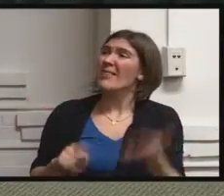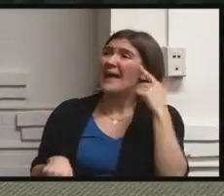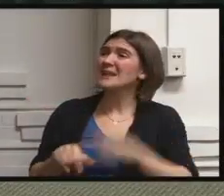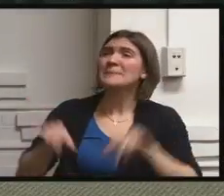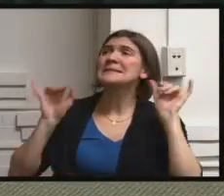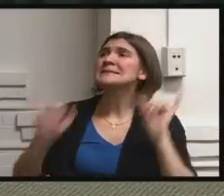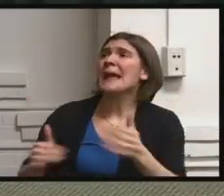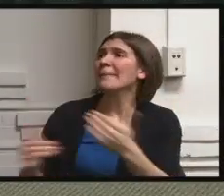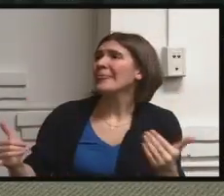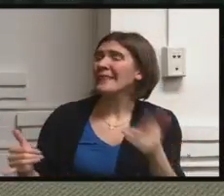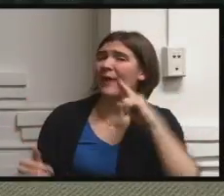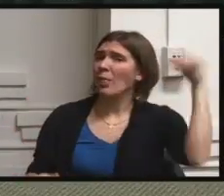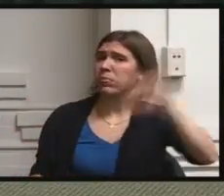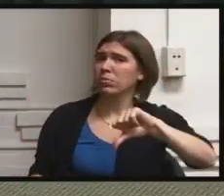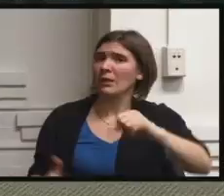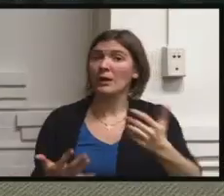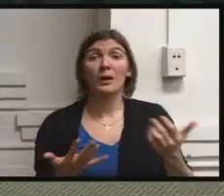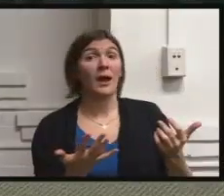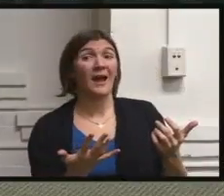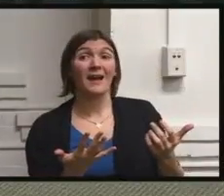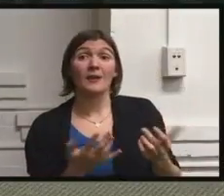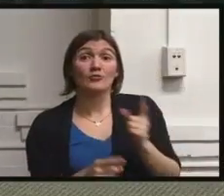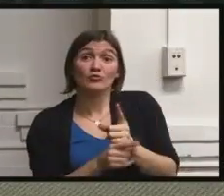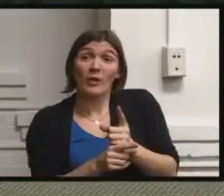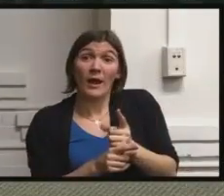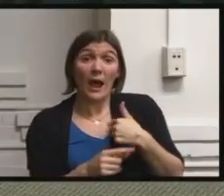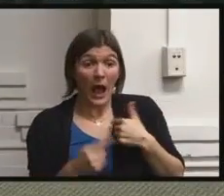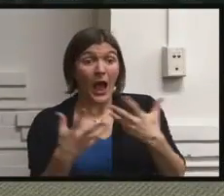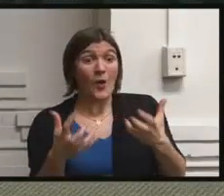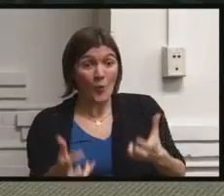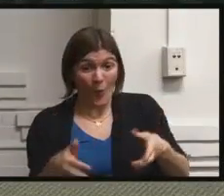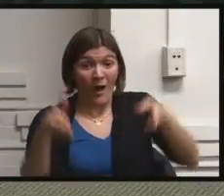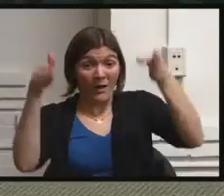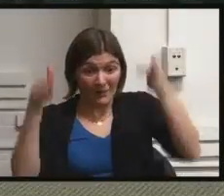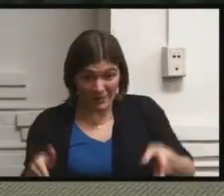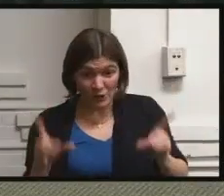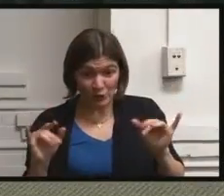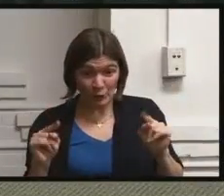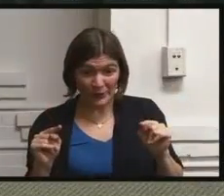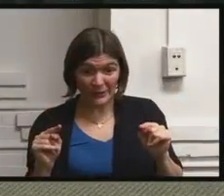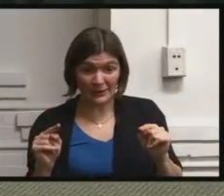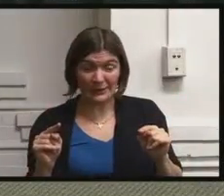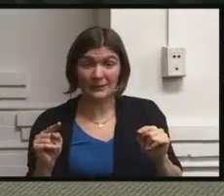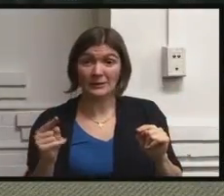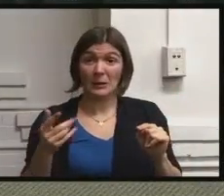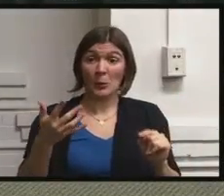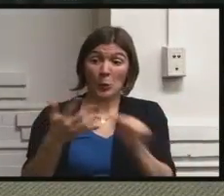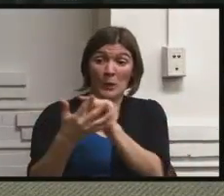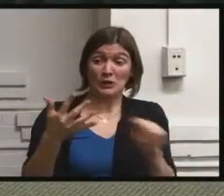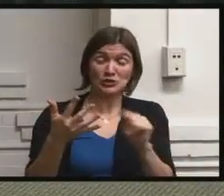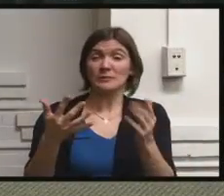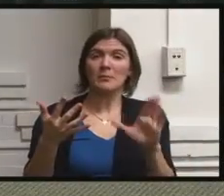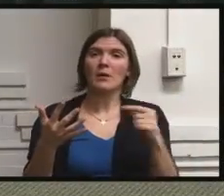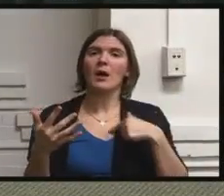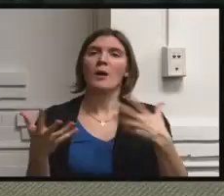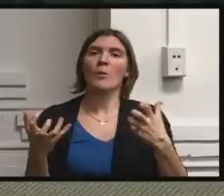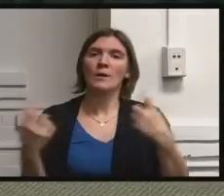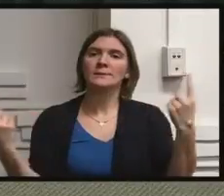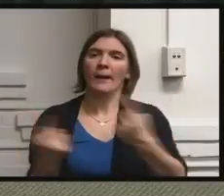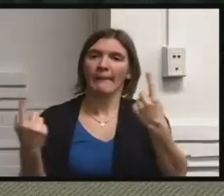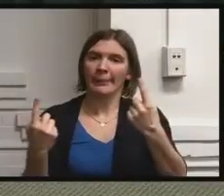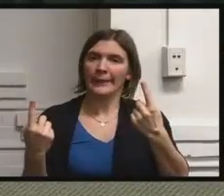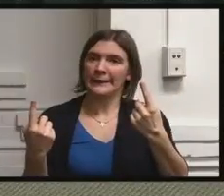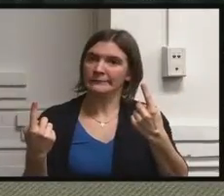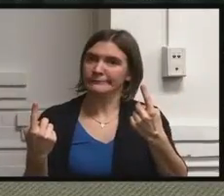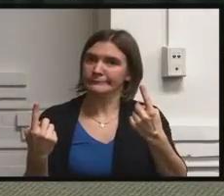what I'm saying. Yeah, I know. I just want to do it, because I want this to happen, and I'm not sure where I want it to happen, but I just want something